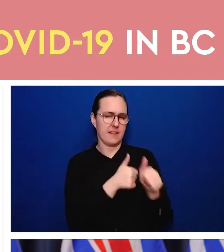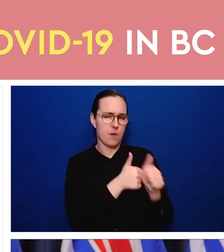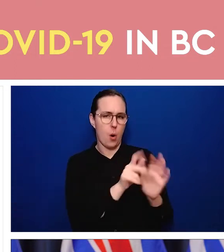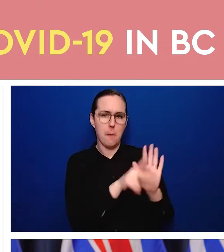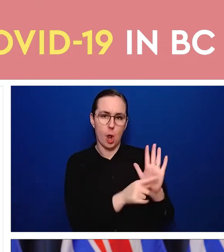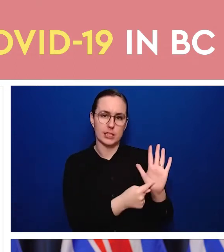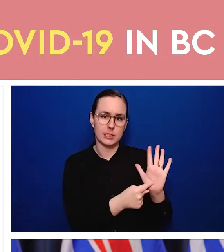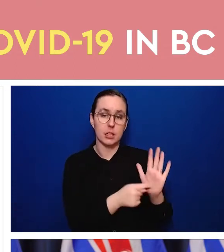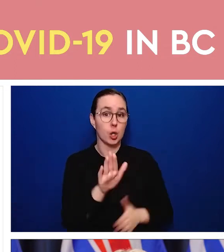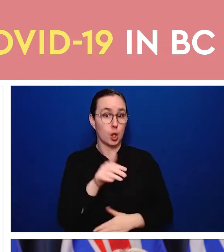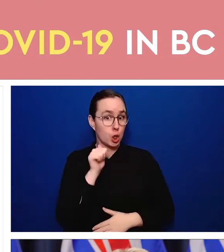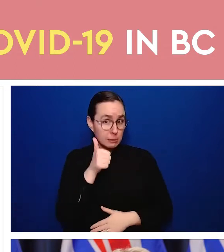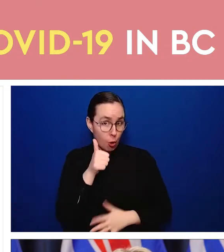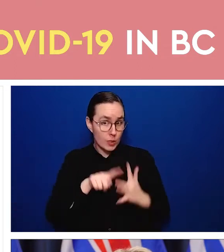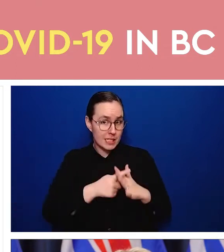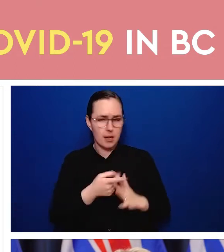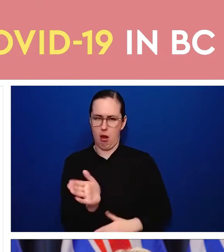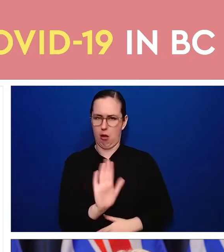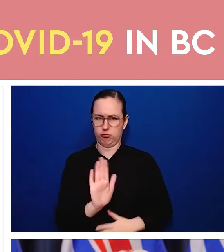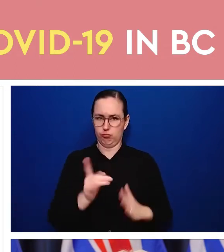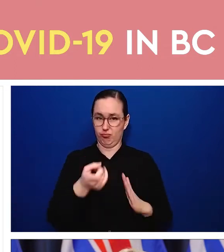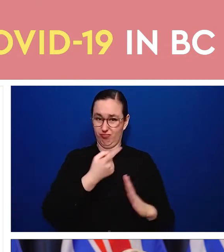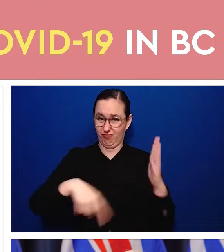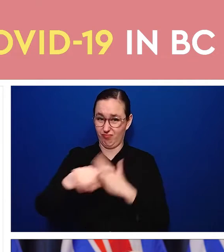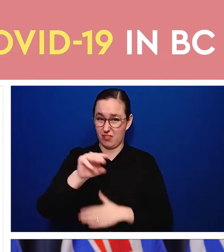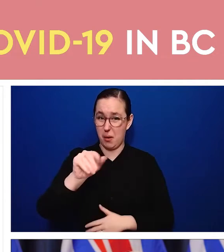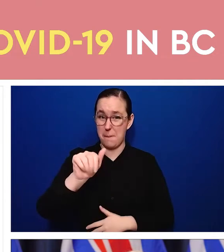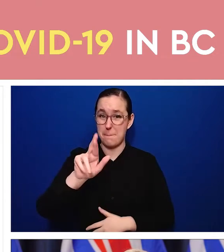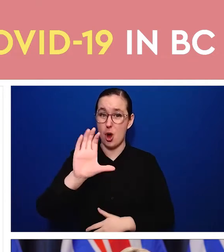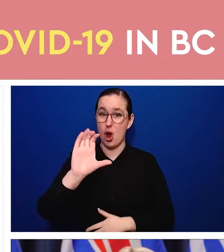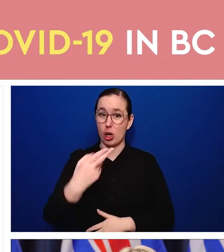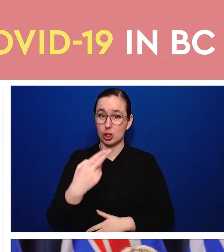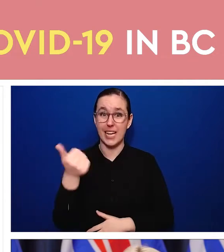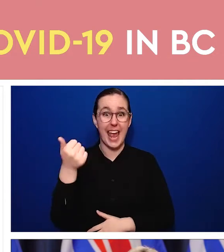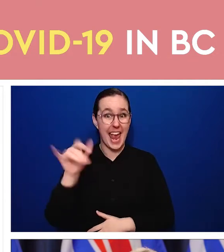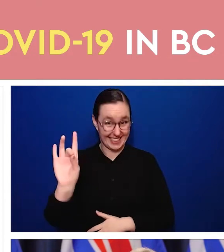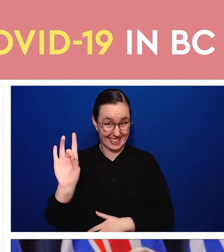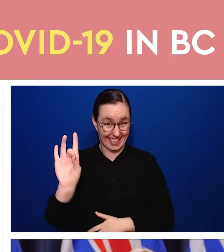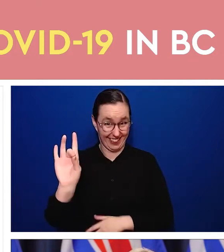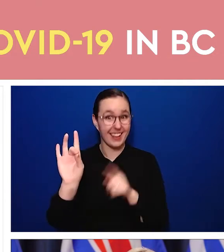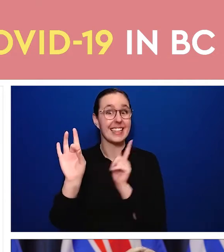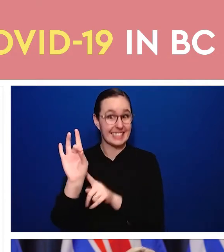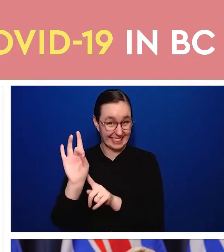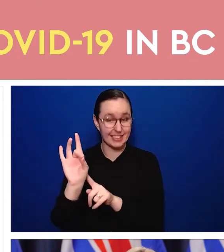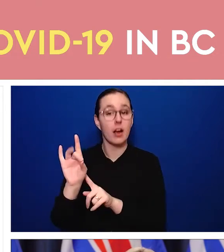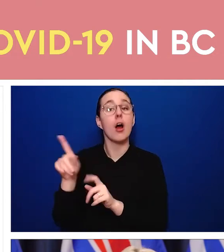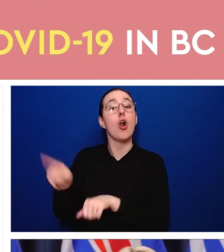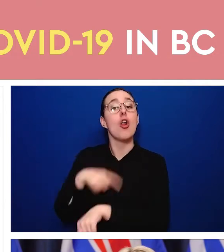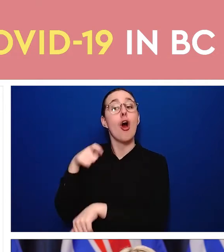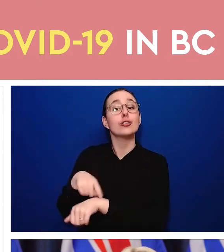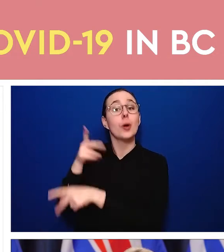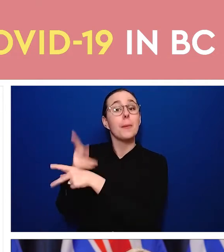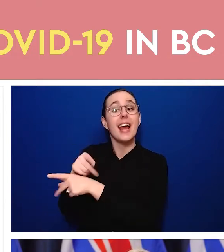March 18th, we'll be restoring a long-term care visitation, and the goal will be to increase visitation and opportunities